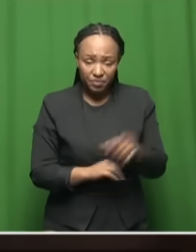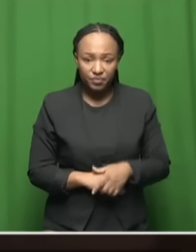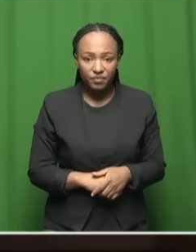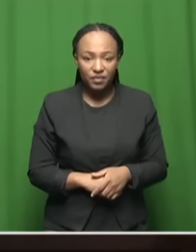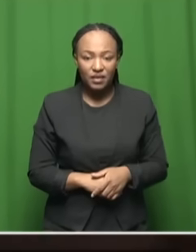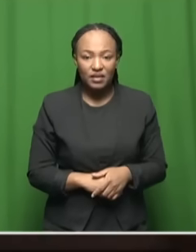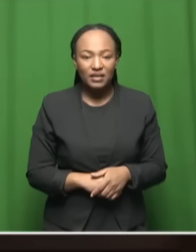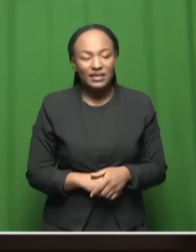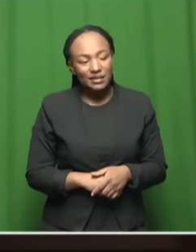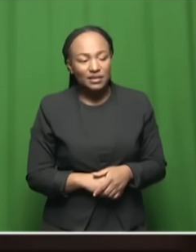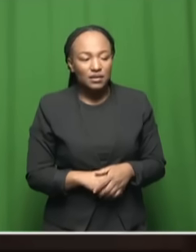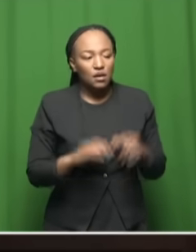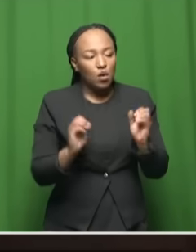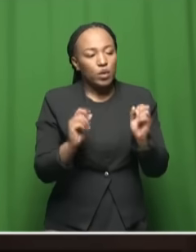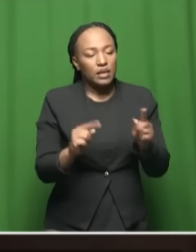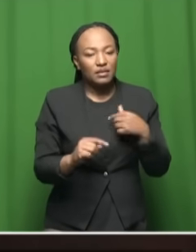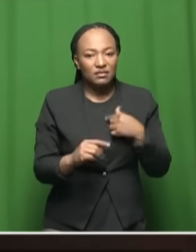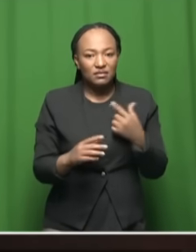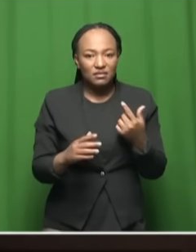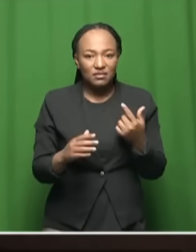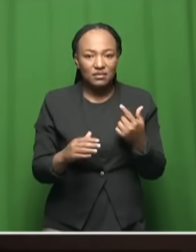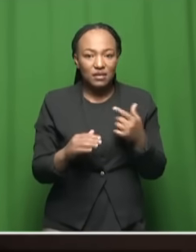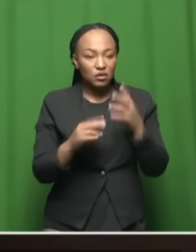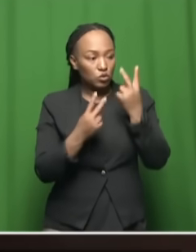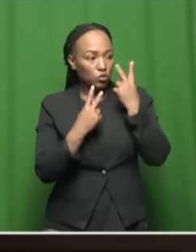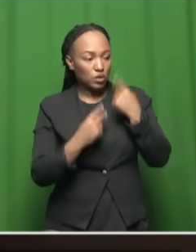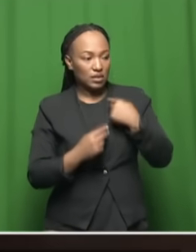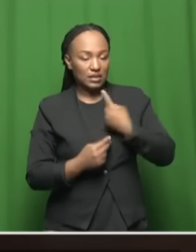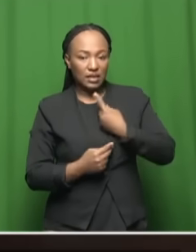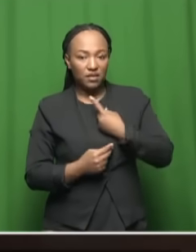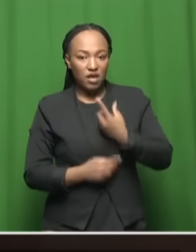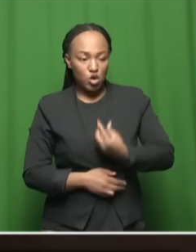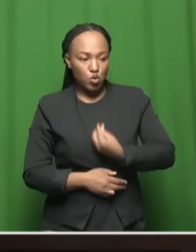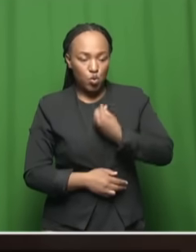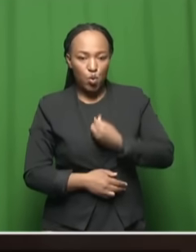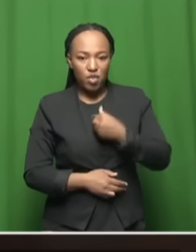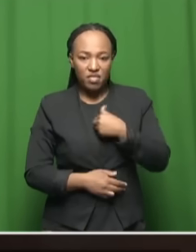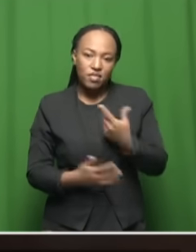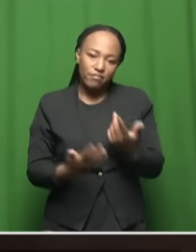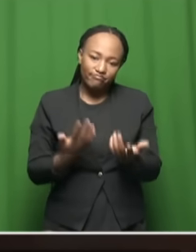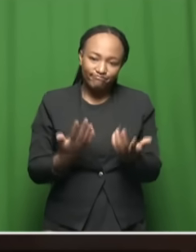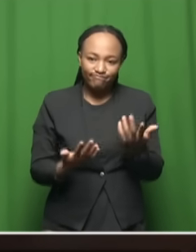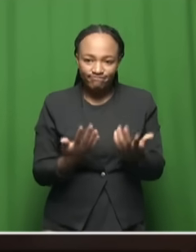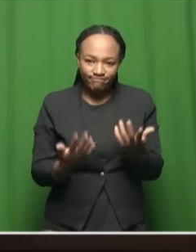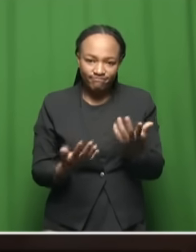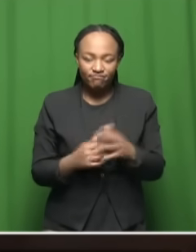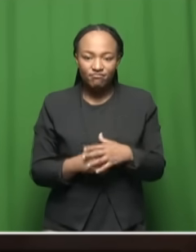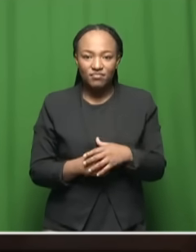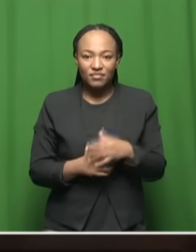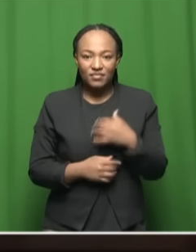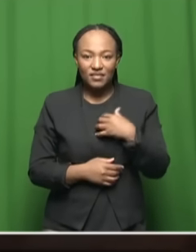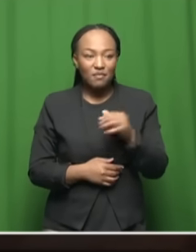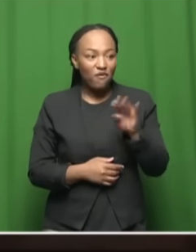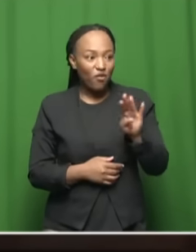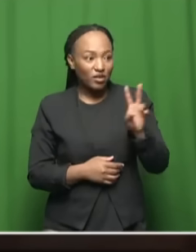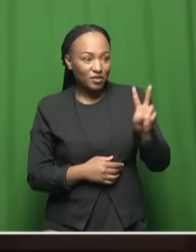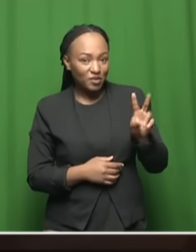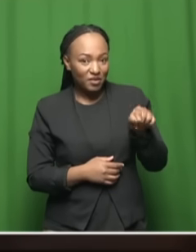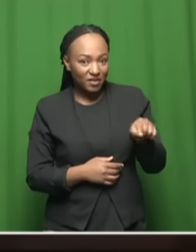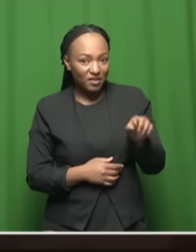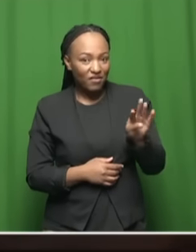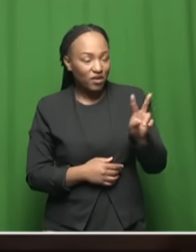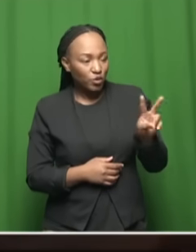don't know. Do I still consider myself youth? But I don't know. I'm 42 now, so it's